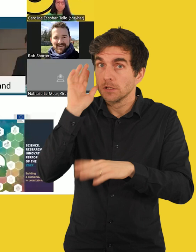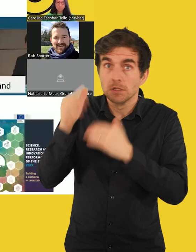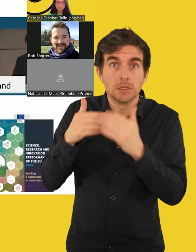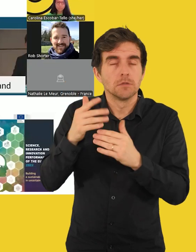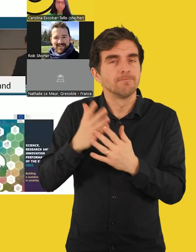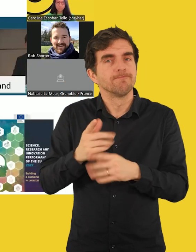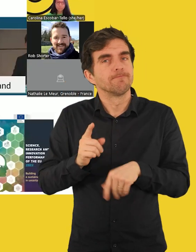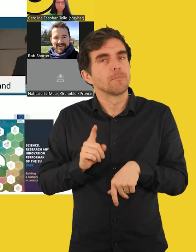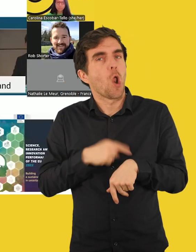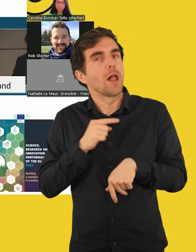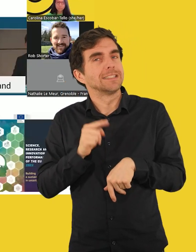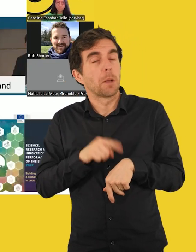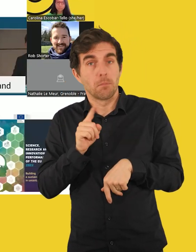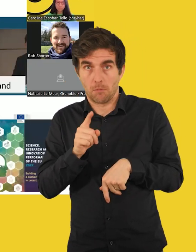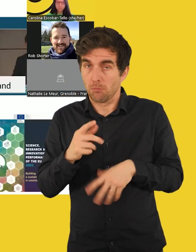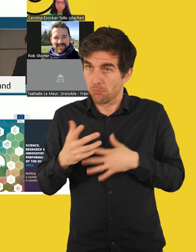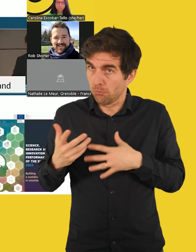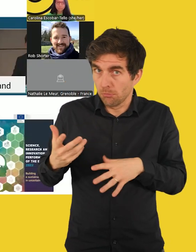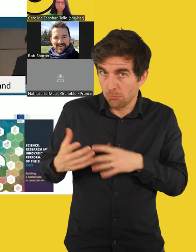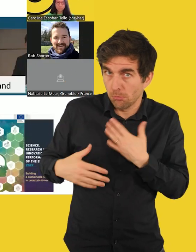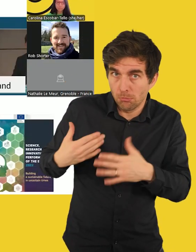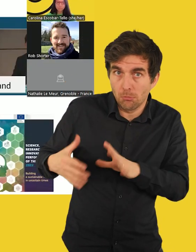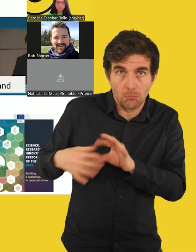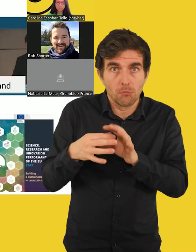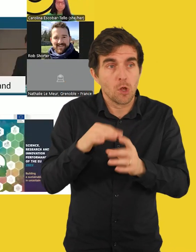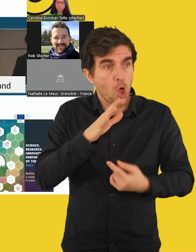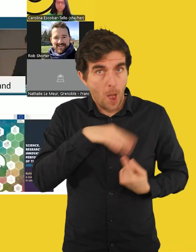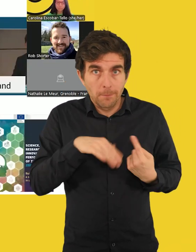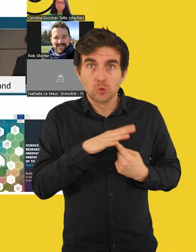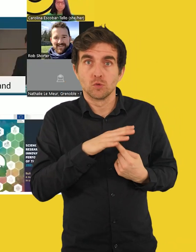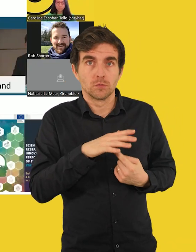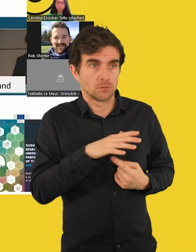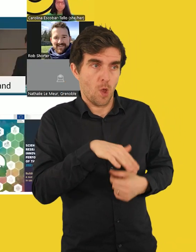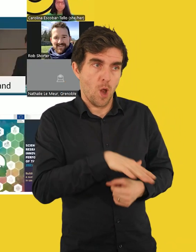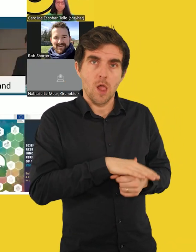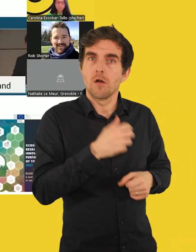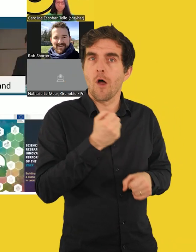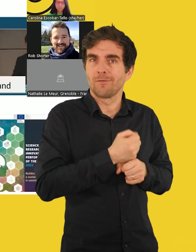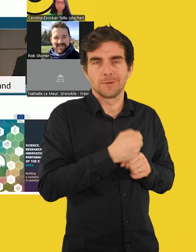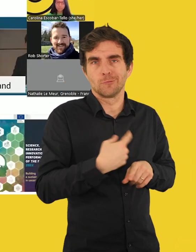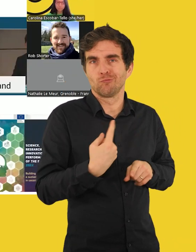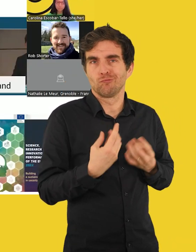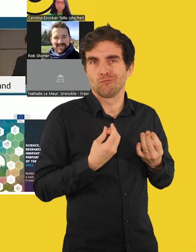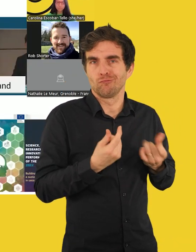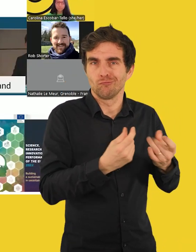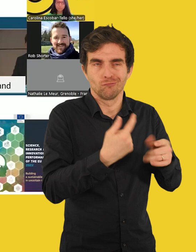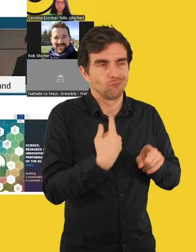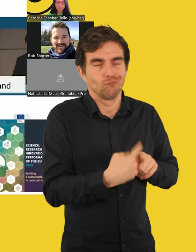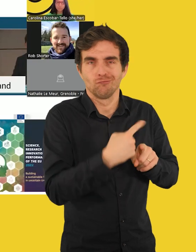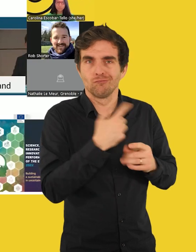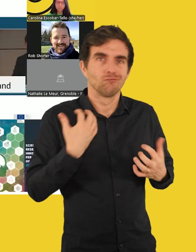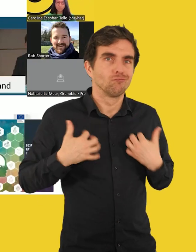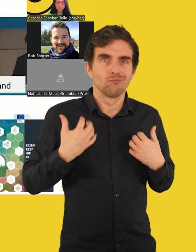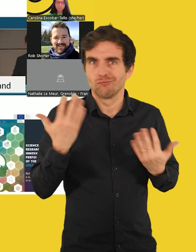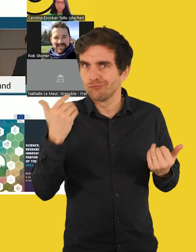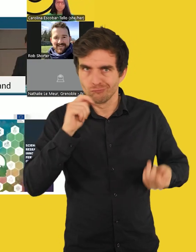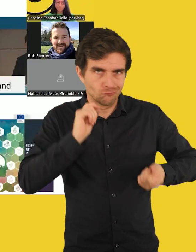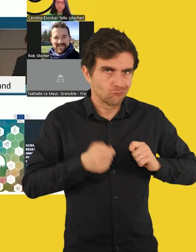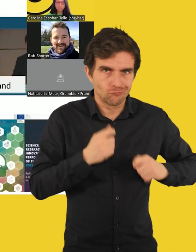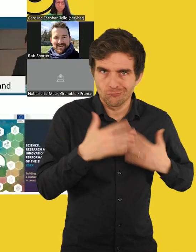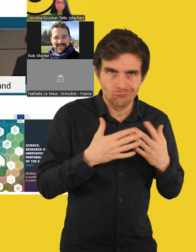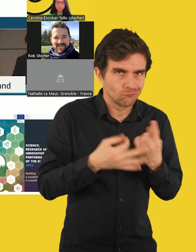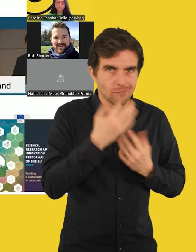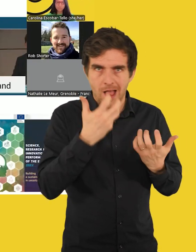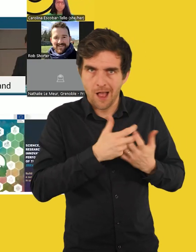parties and governments to engage with these ideas, but we think that the way that communities and local governments have been advocating this makes it